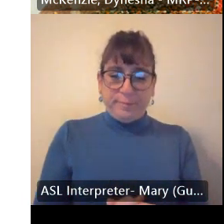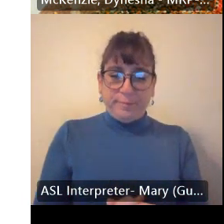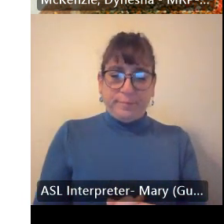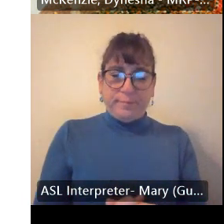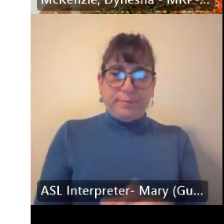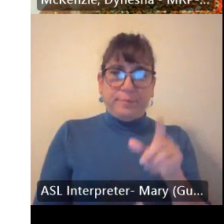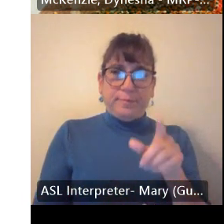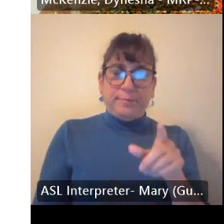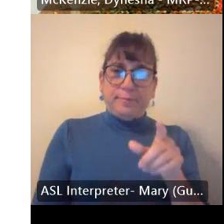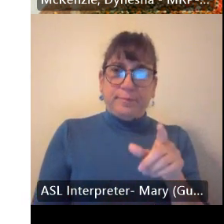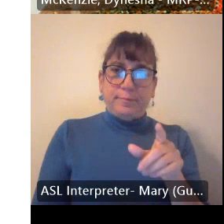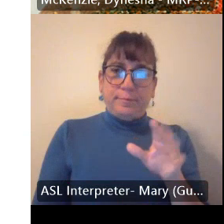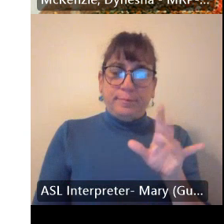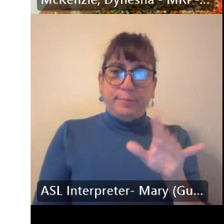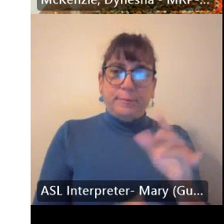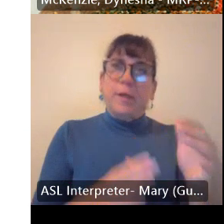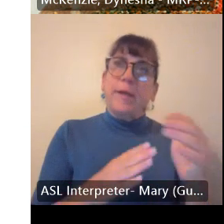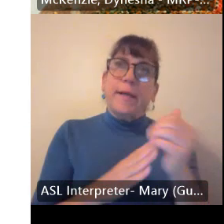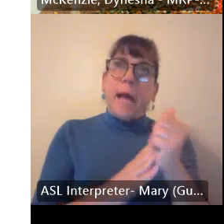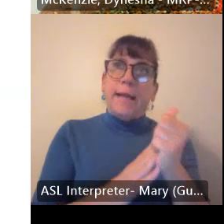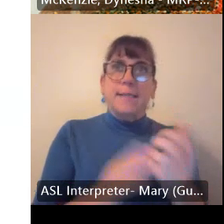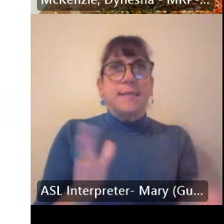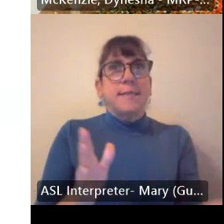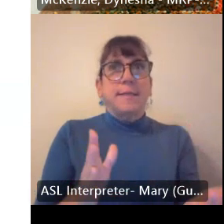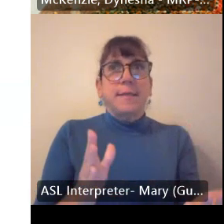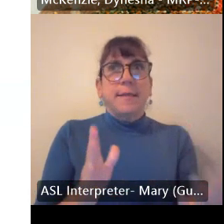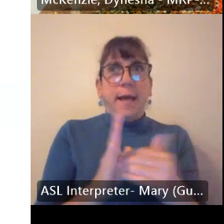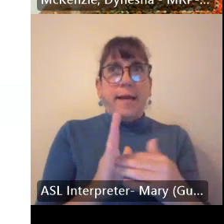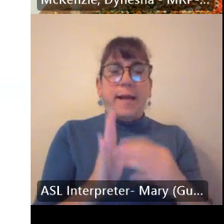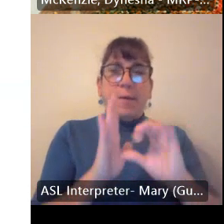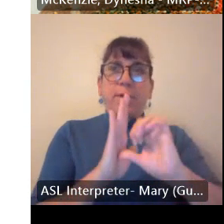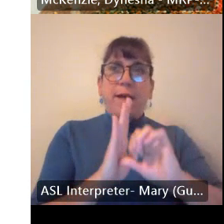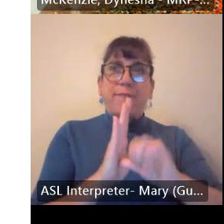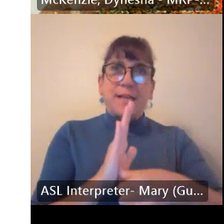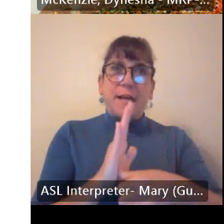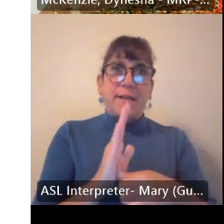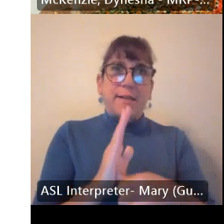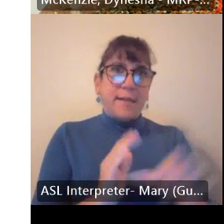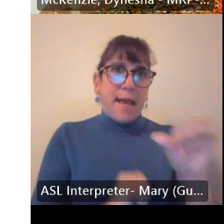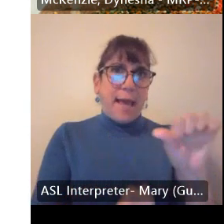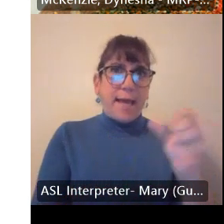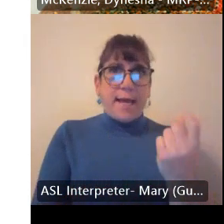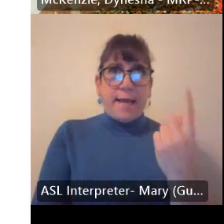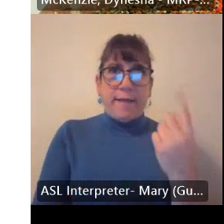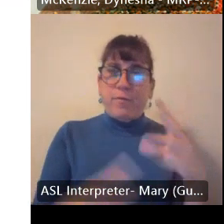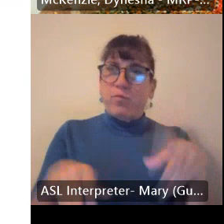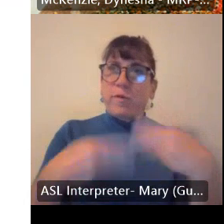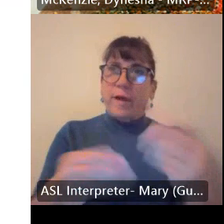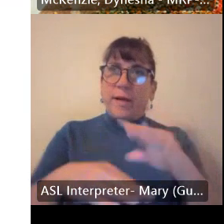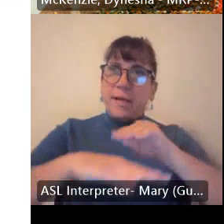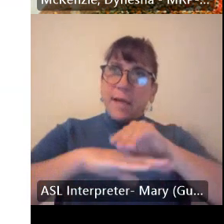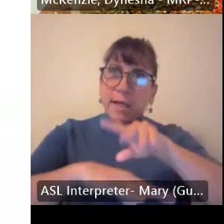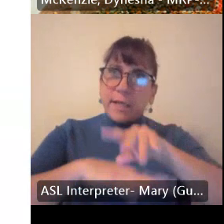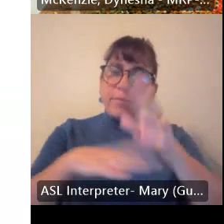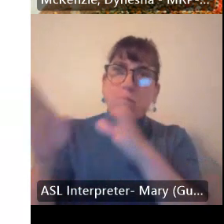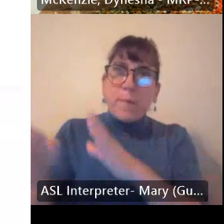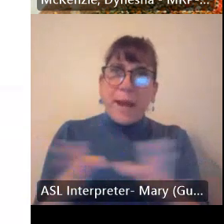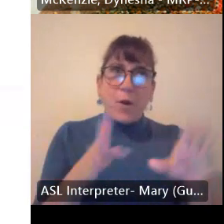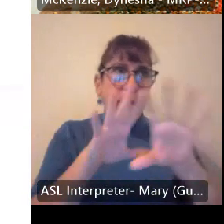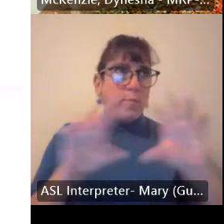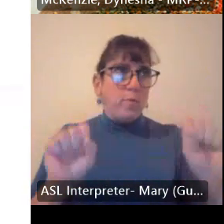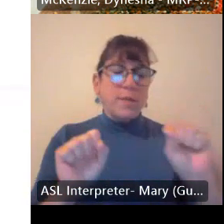again. Just reemphasizing that A11 provides guidance for preparing the president's